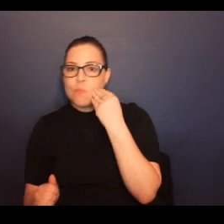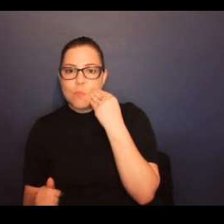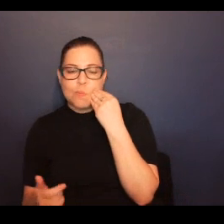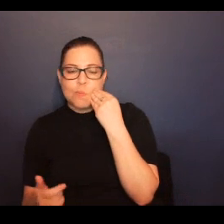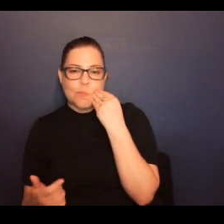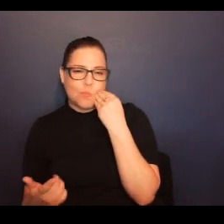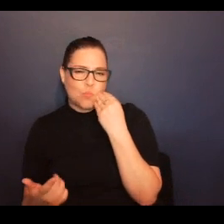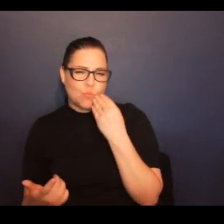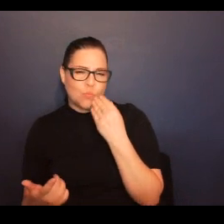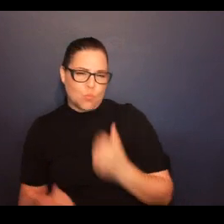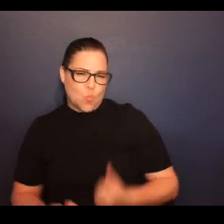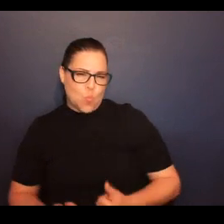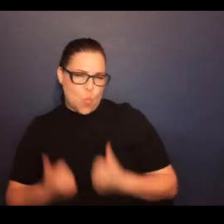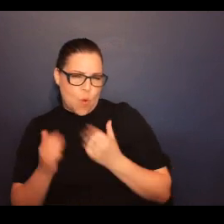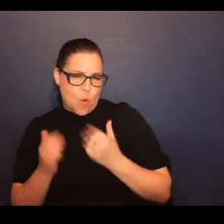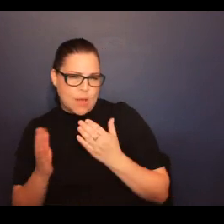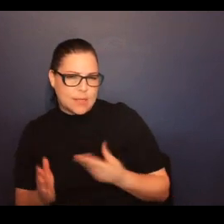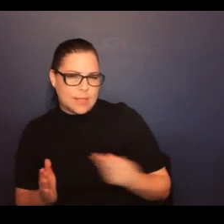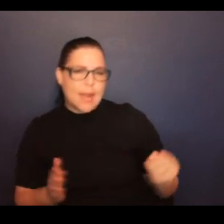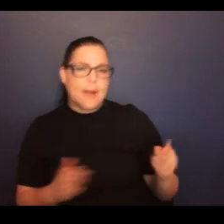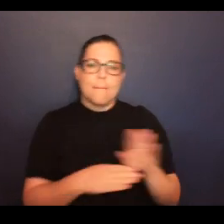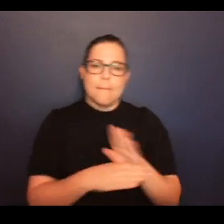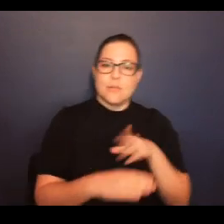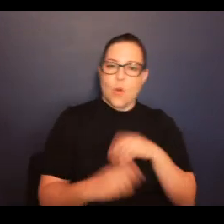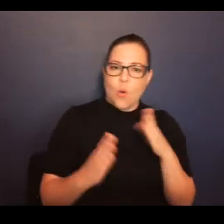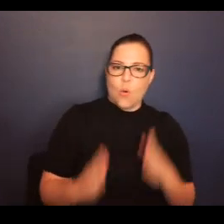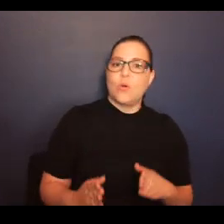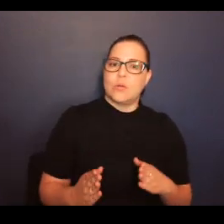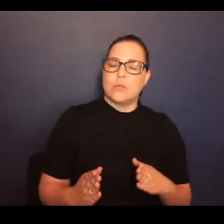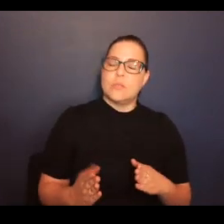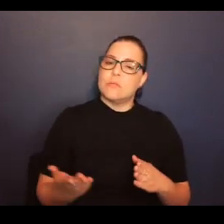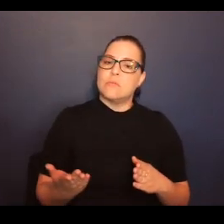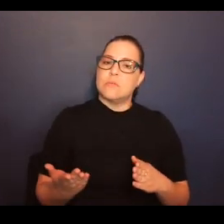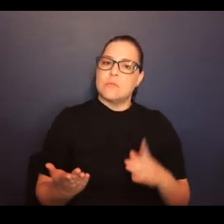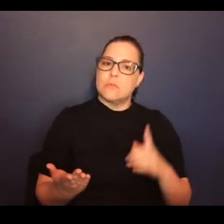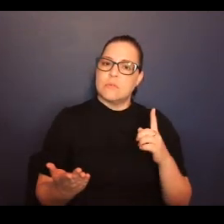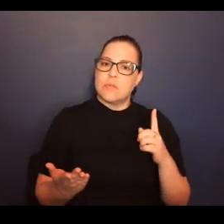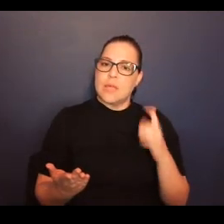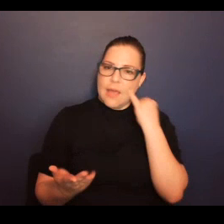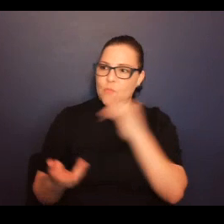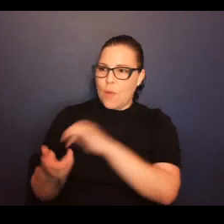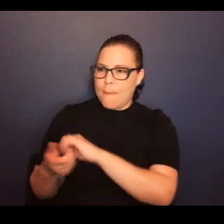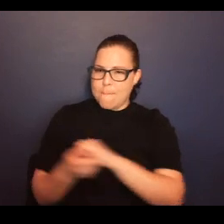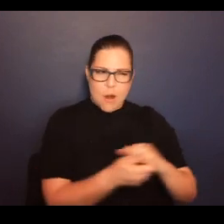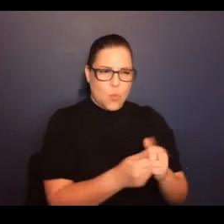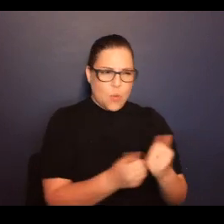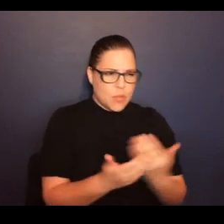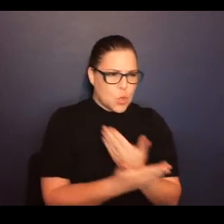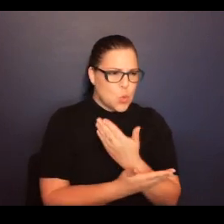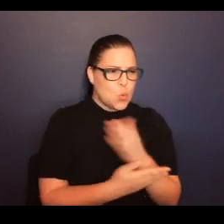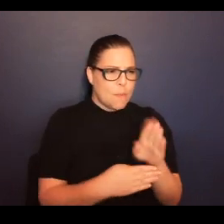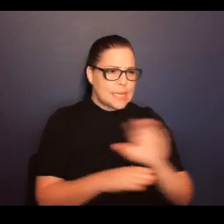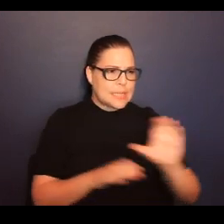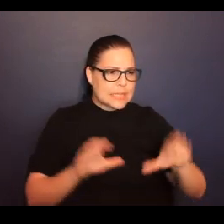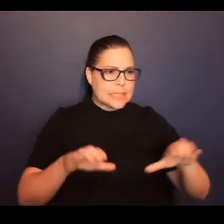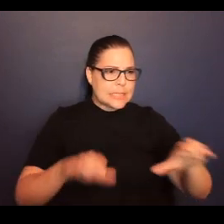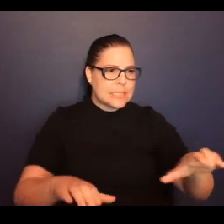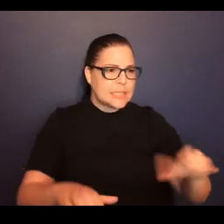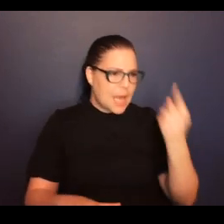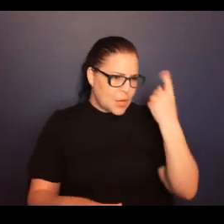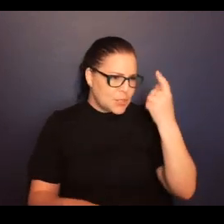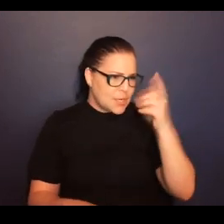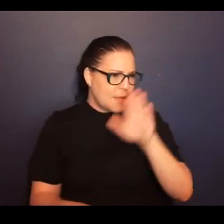a lot of commercial properties coming in there. So I think partnering with those businesses and understanding what their needs are to help serve the community